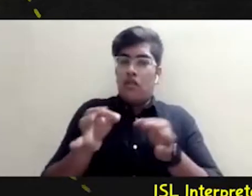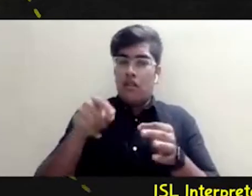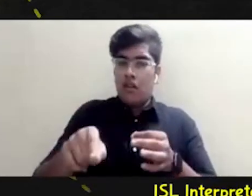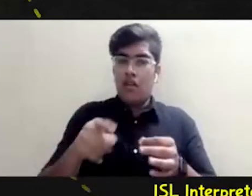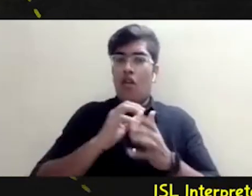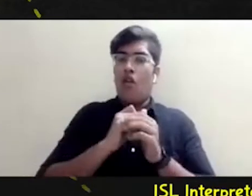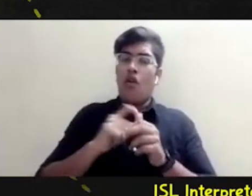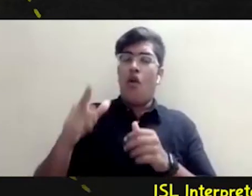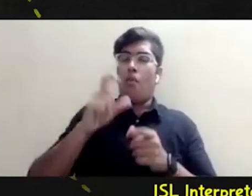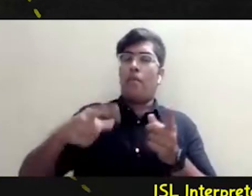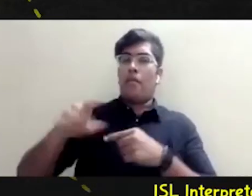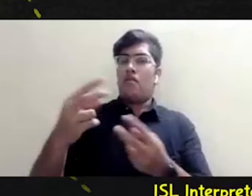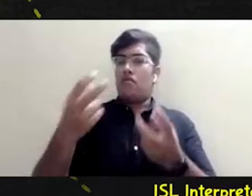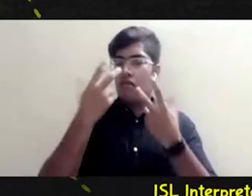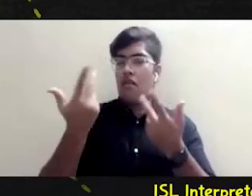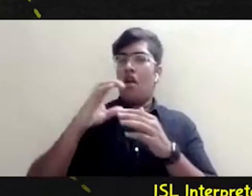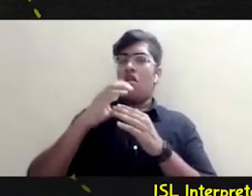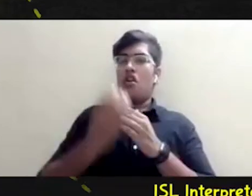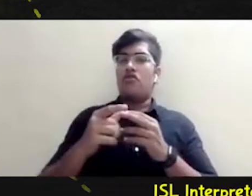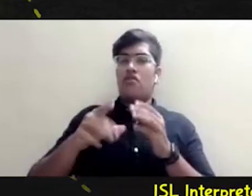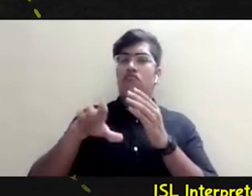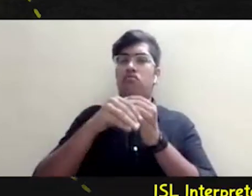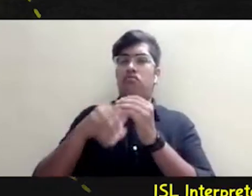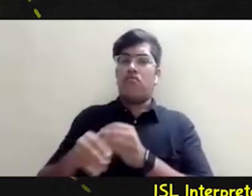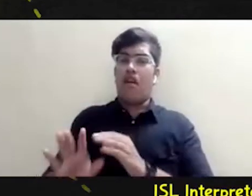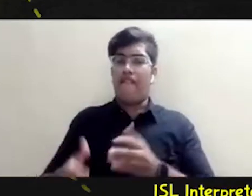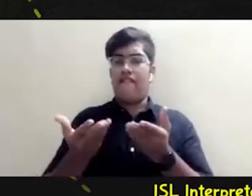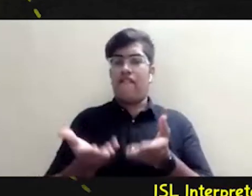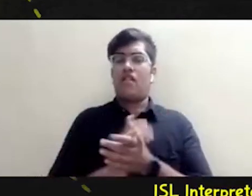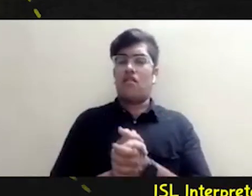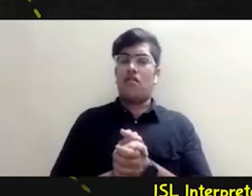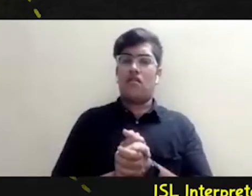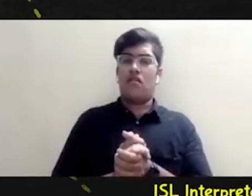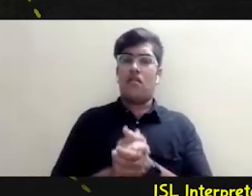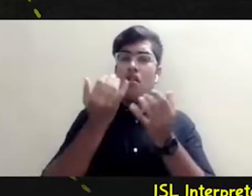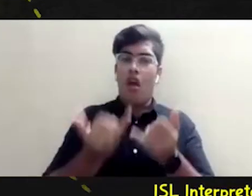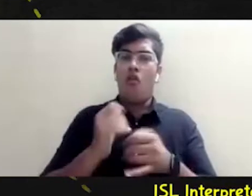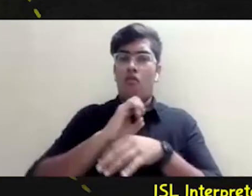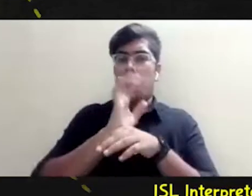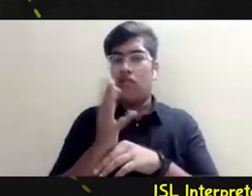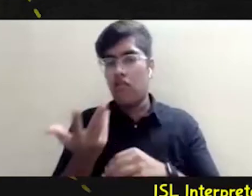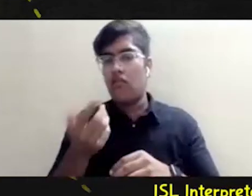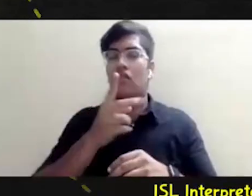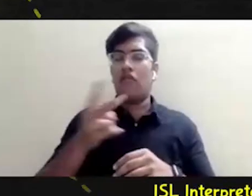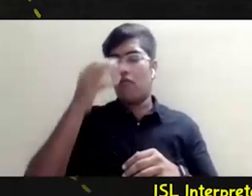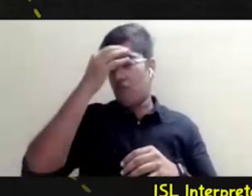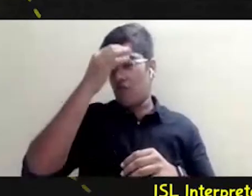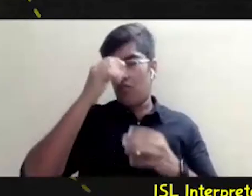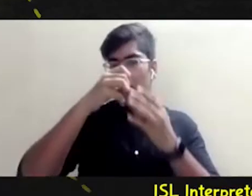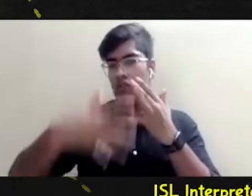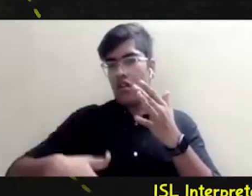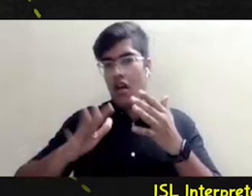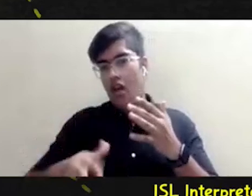a part of our culture across the country, right? So now with all the pandemic and all of that, we're also talking